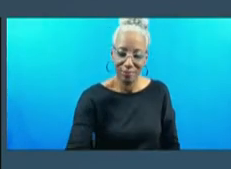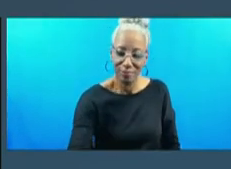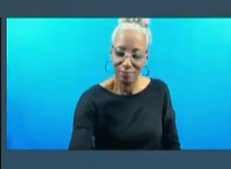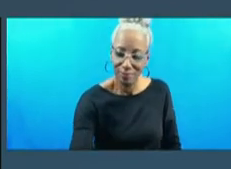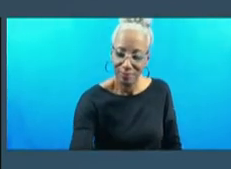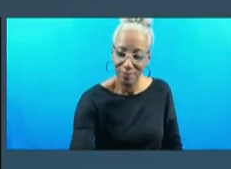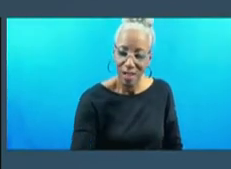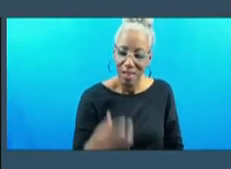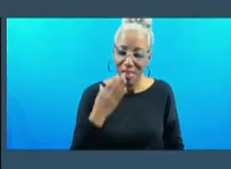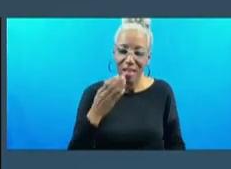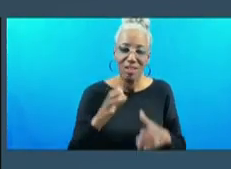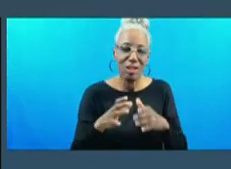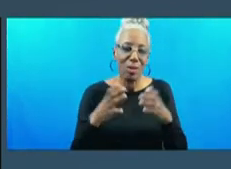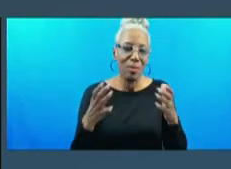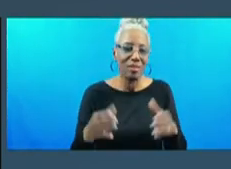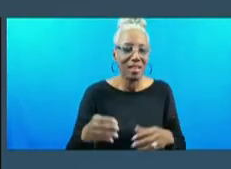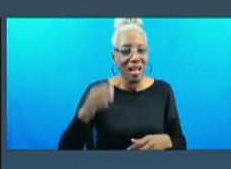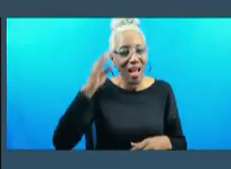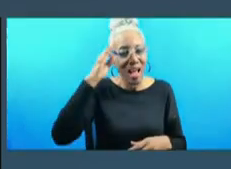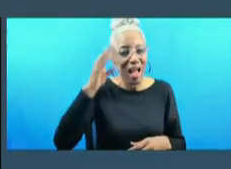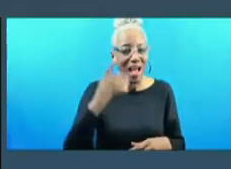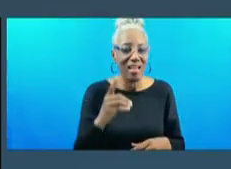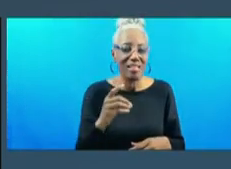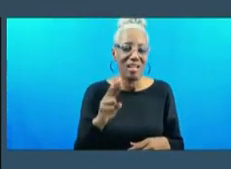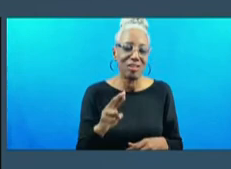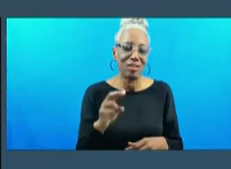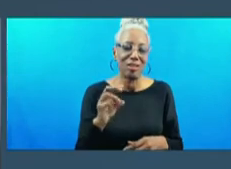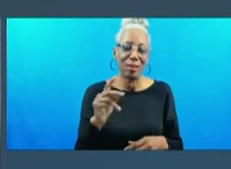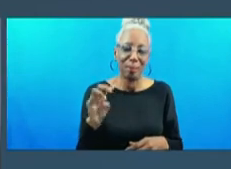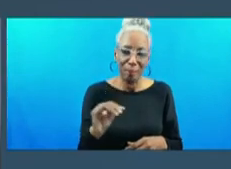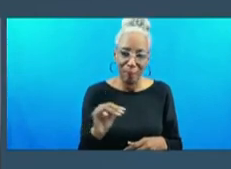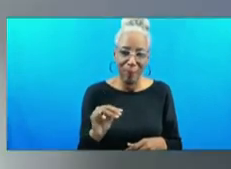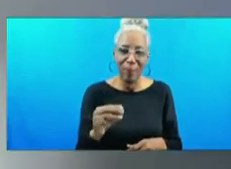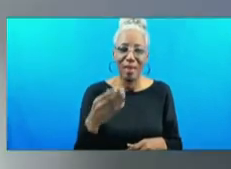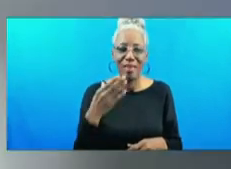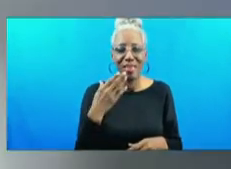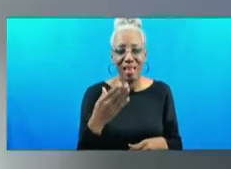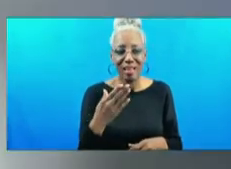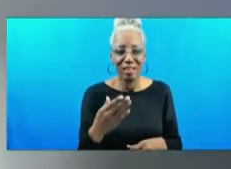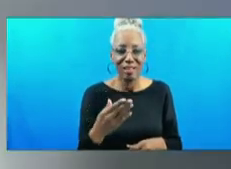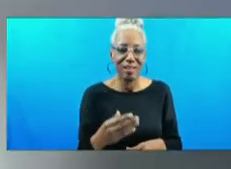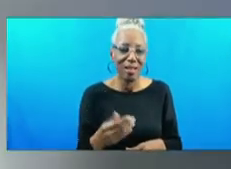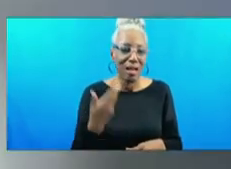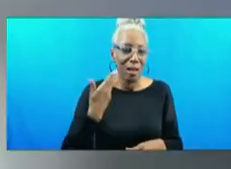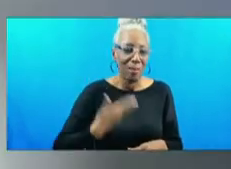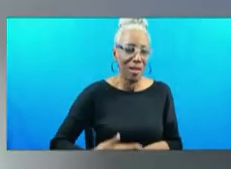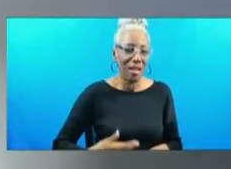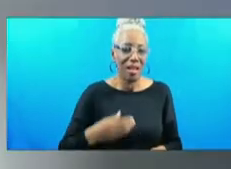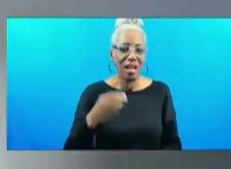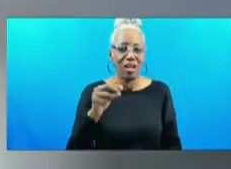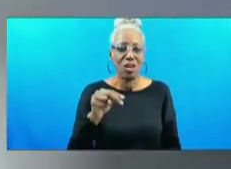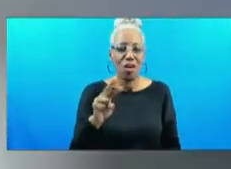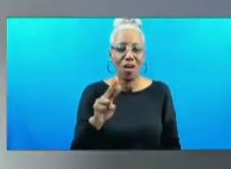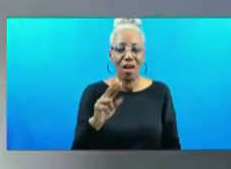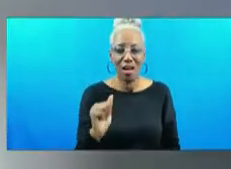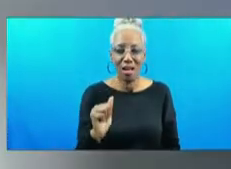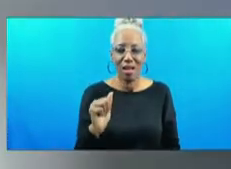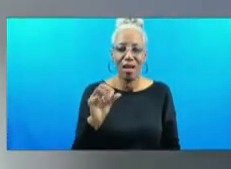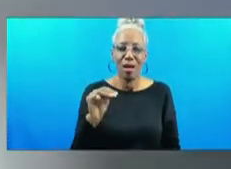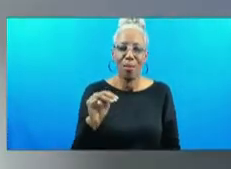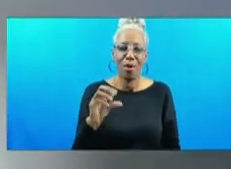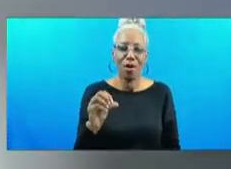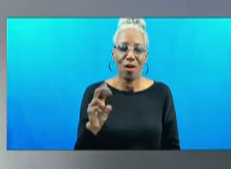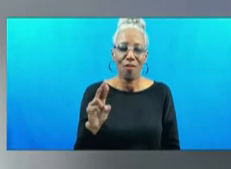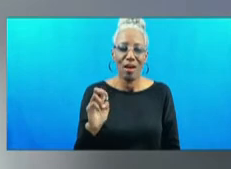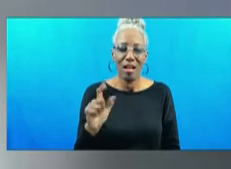Dr. McKnight. Thank you for being here today. I'm Nora Morales. I'm one of the program directors with Identity.